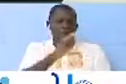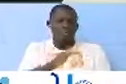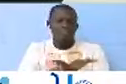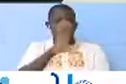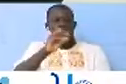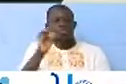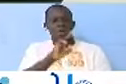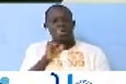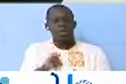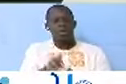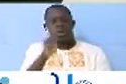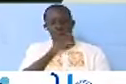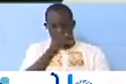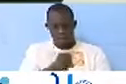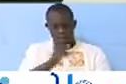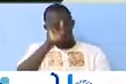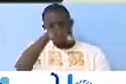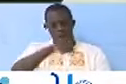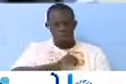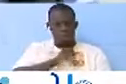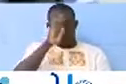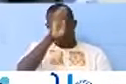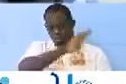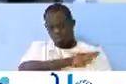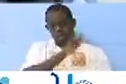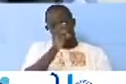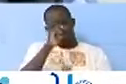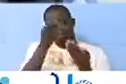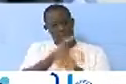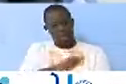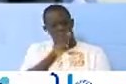his life?